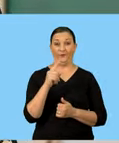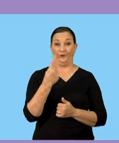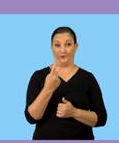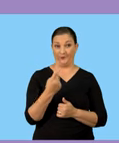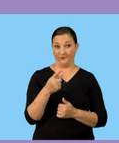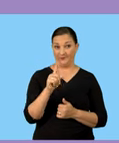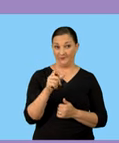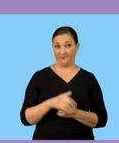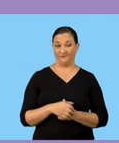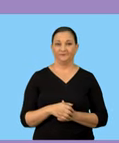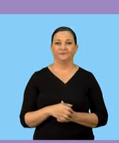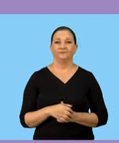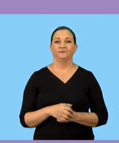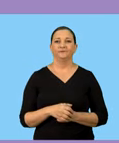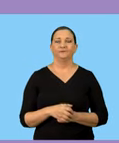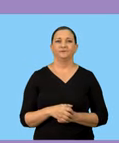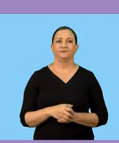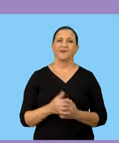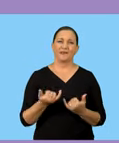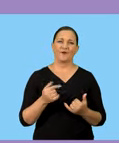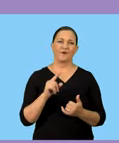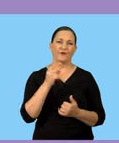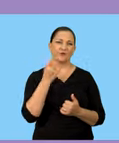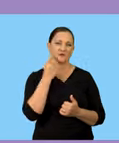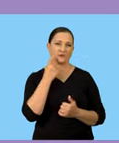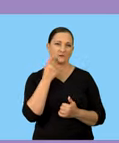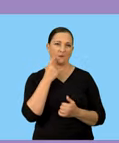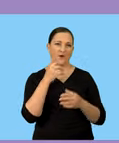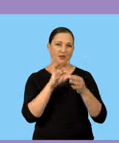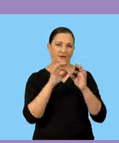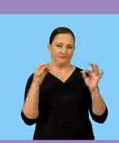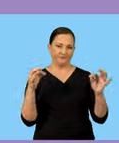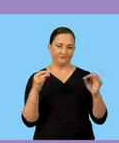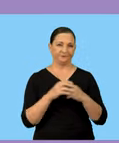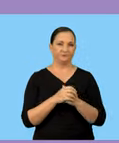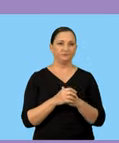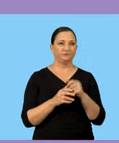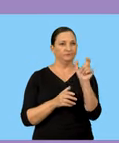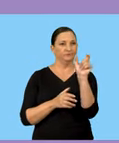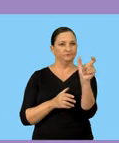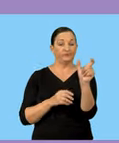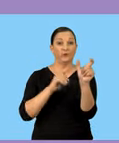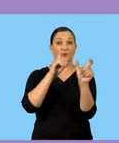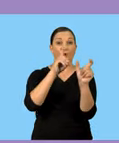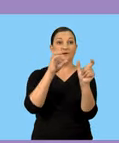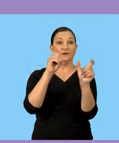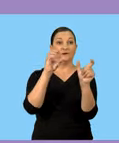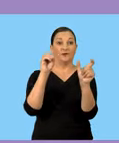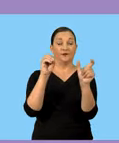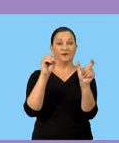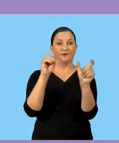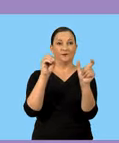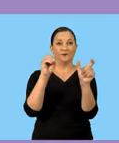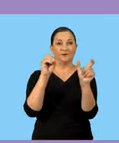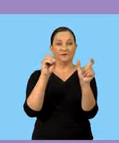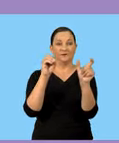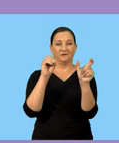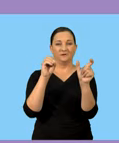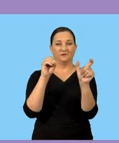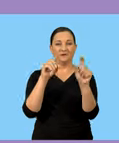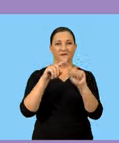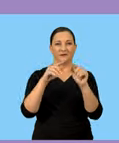first one there. So we are going to simplify the following expressions. The first one we have there is 100 halves,